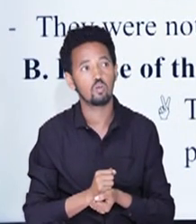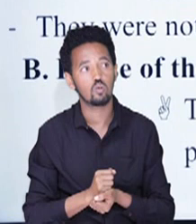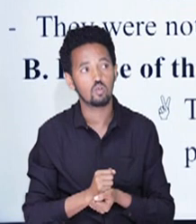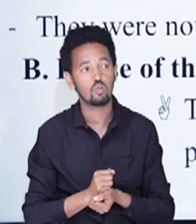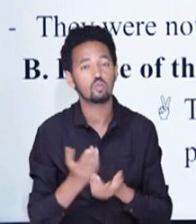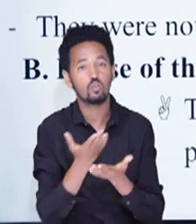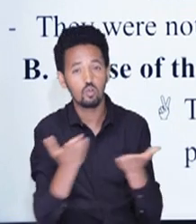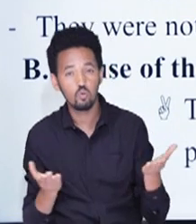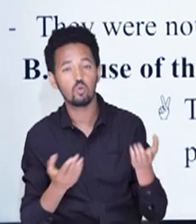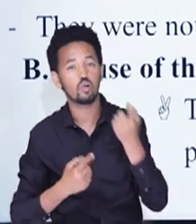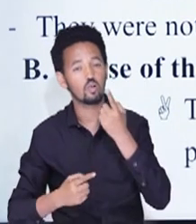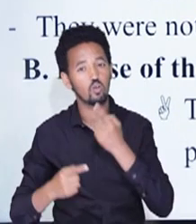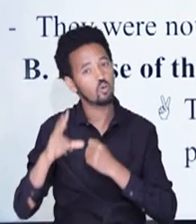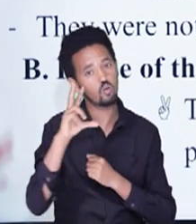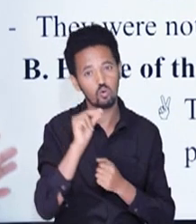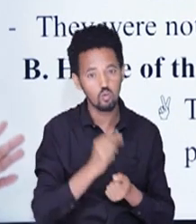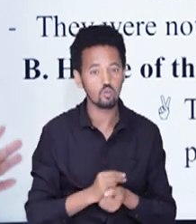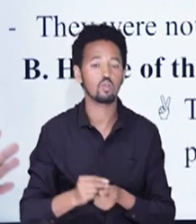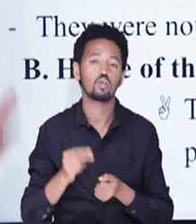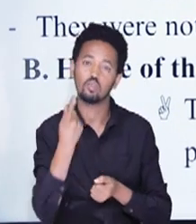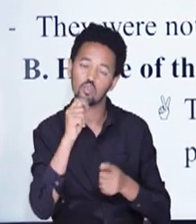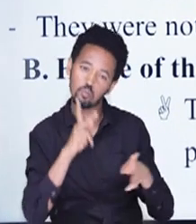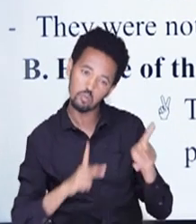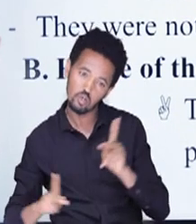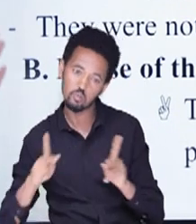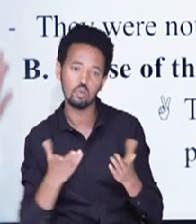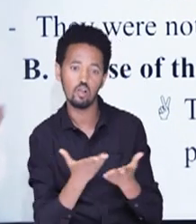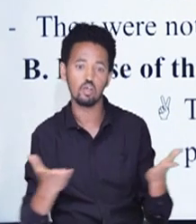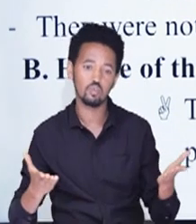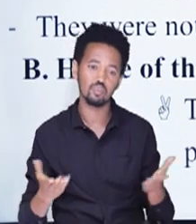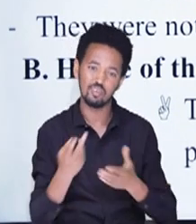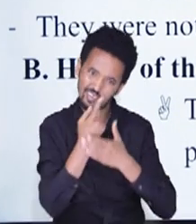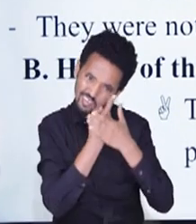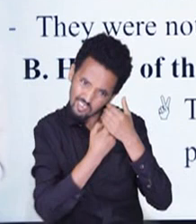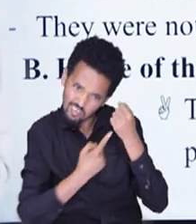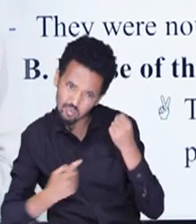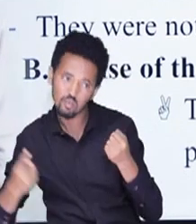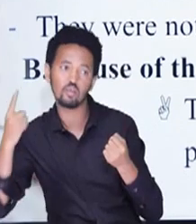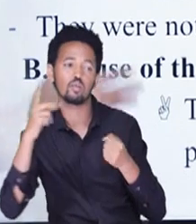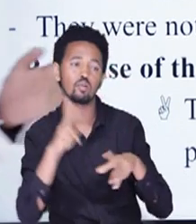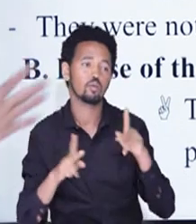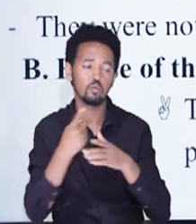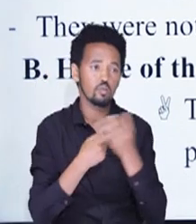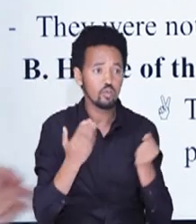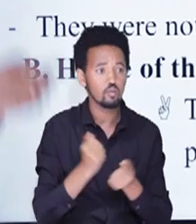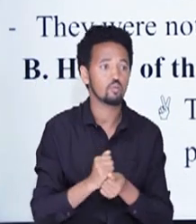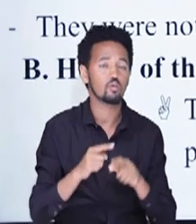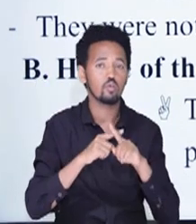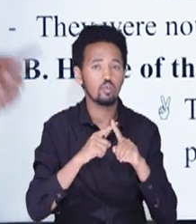They were not elected by the people. They were elected by the king.